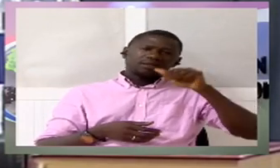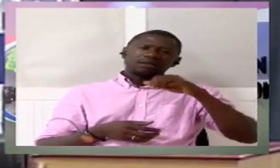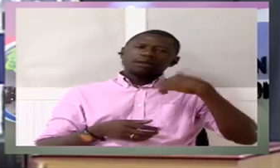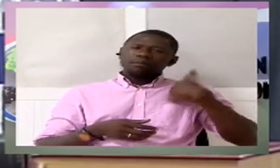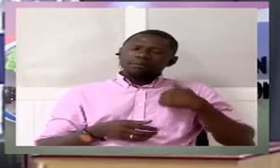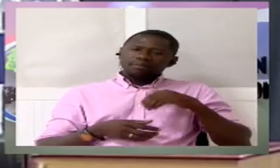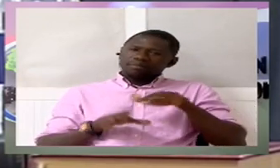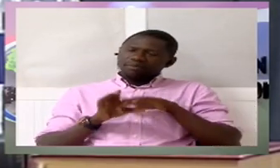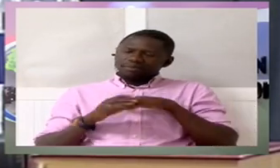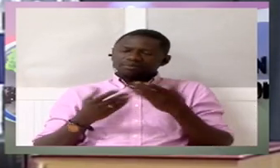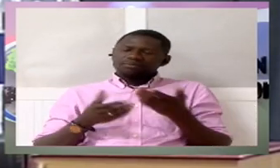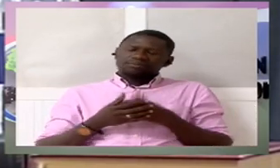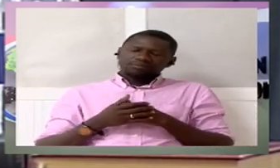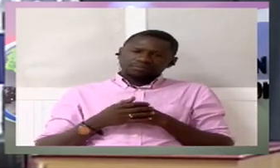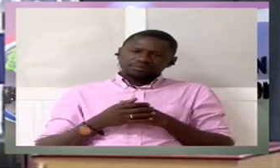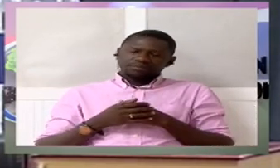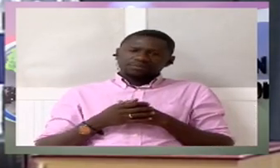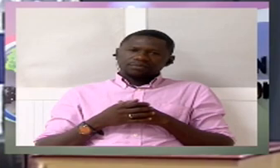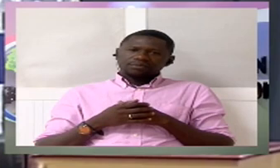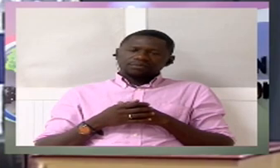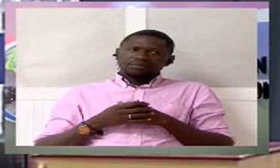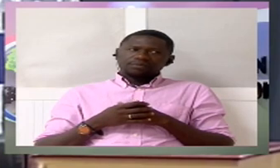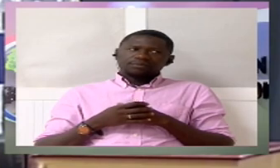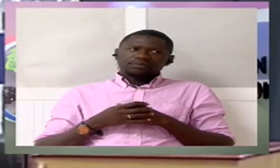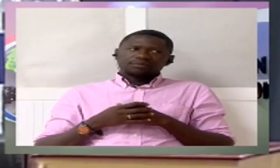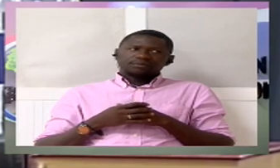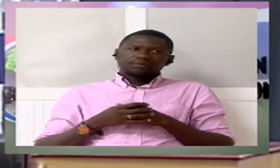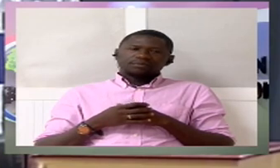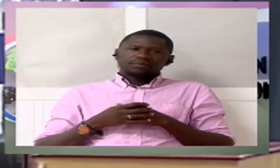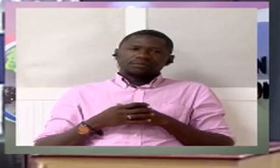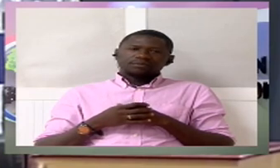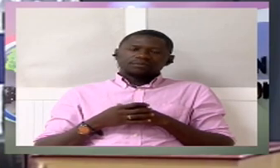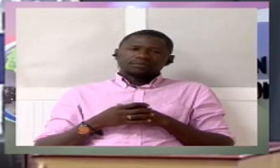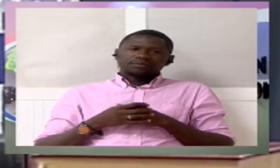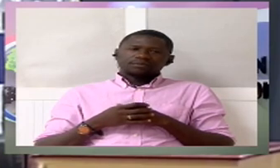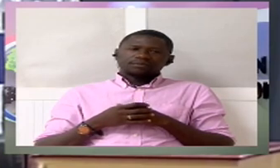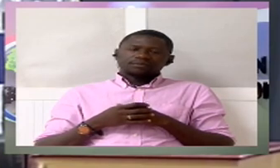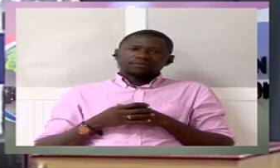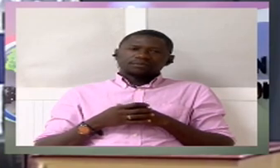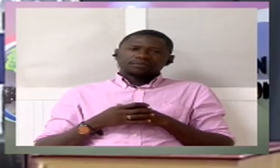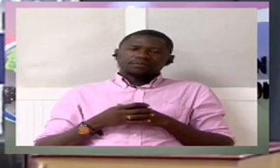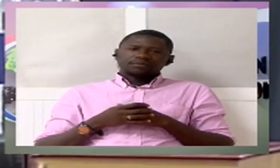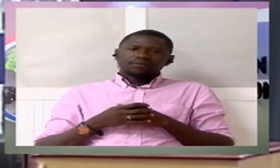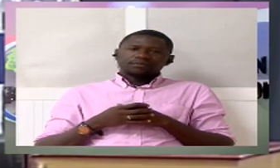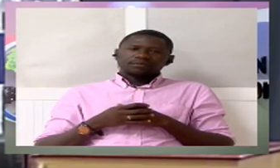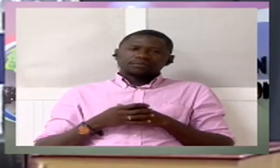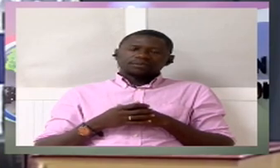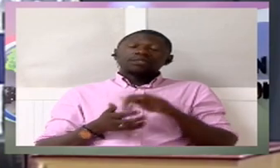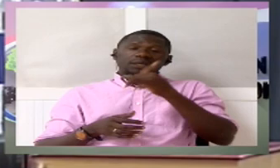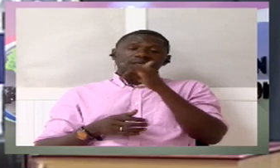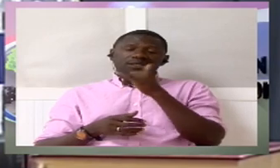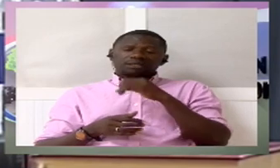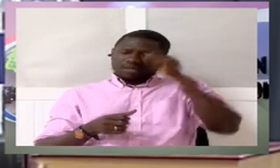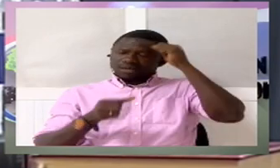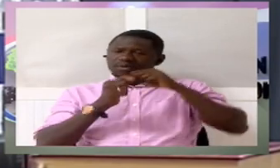nyin kokono. Foi hakilo sibulale NIA do kulalu fanale kanindiro menge. Aha, ikai apply kujabi.